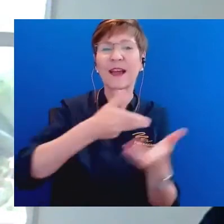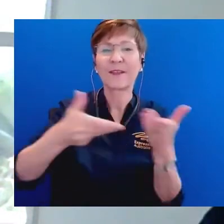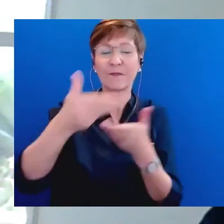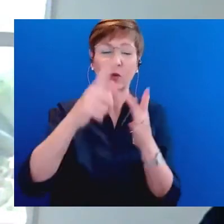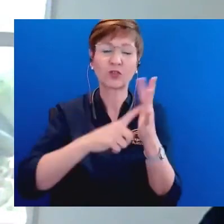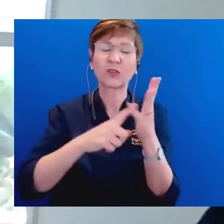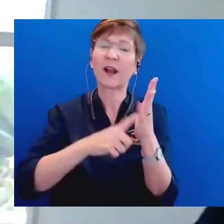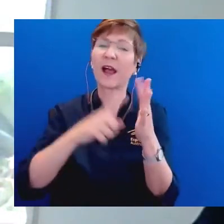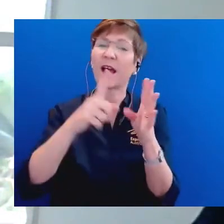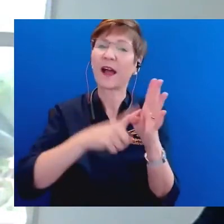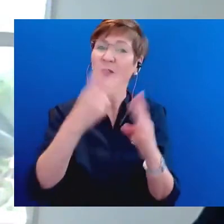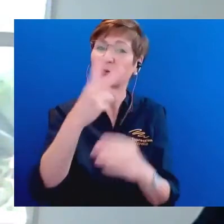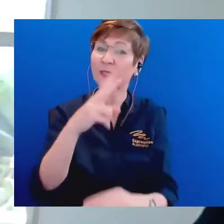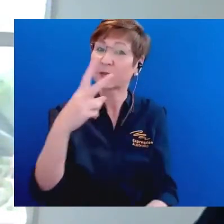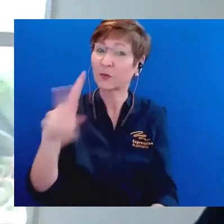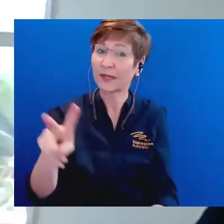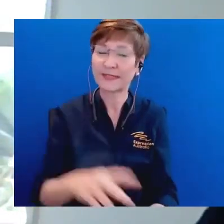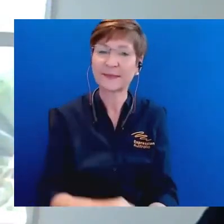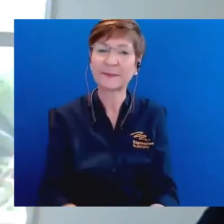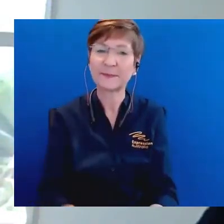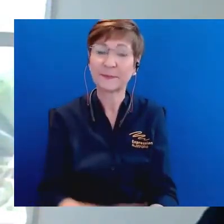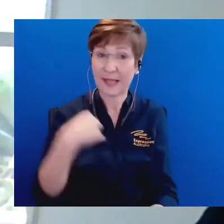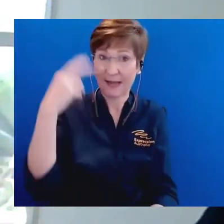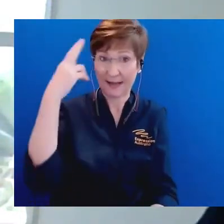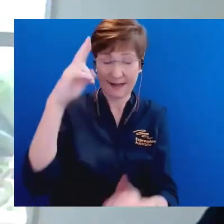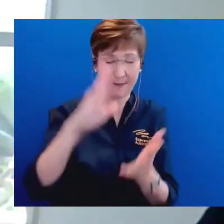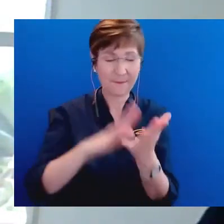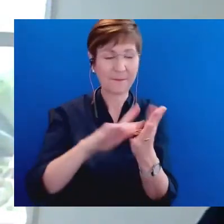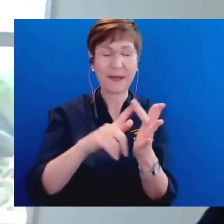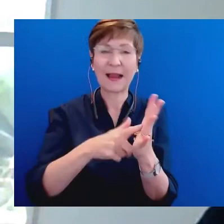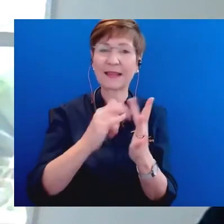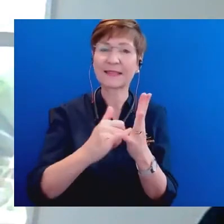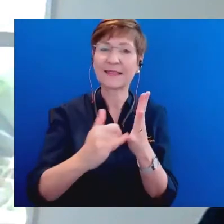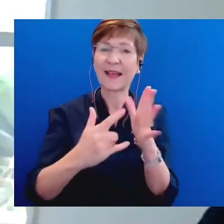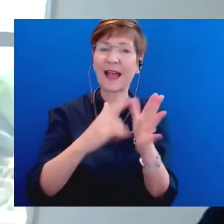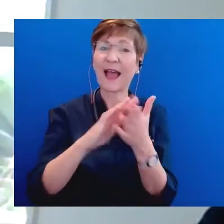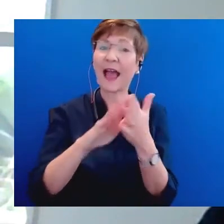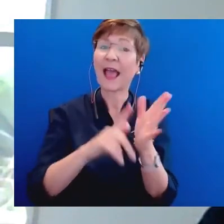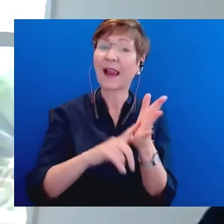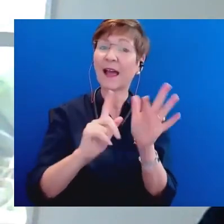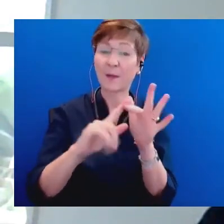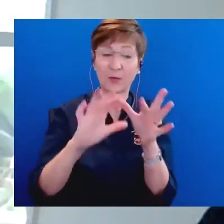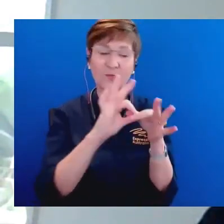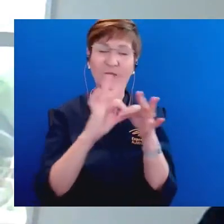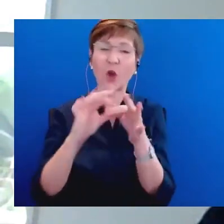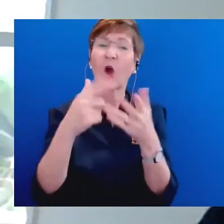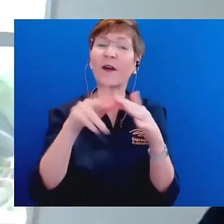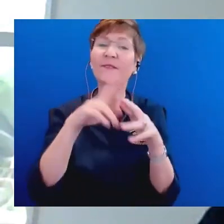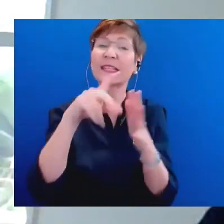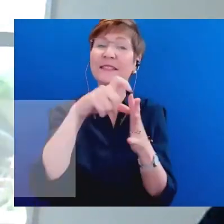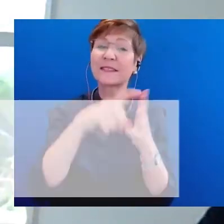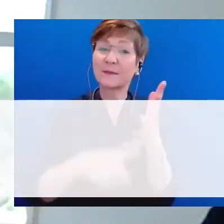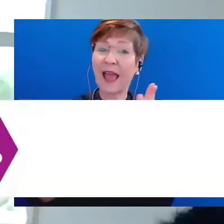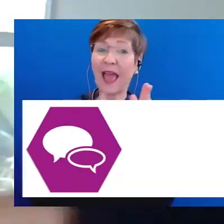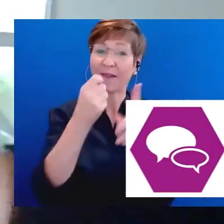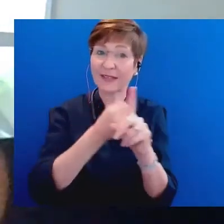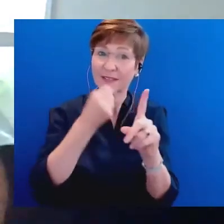2020. My name is Melissa Hale, and I'm the coordinator of the Disability Advocacy Resource